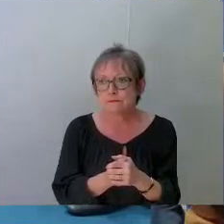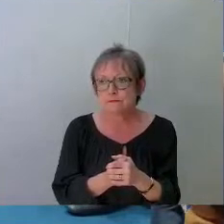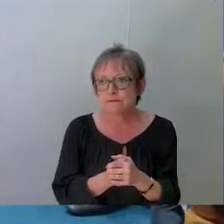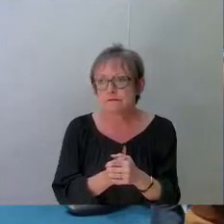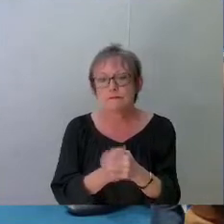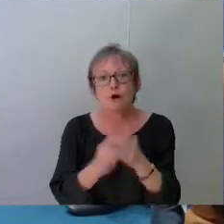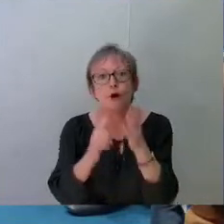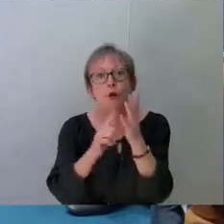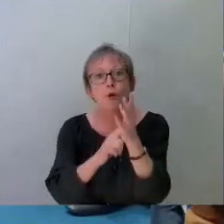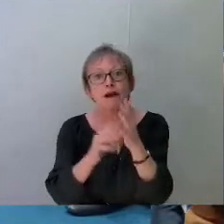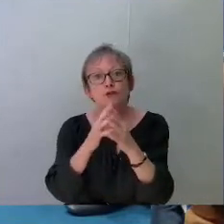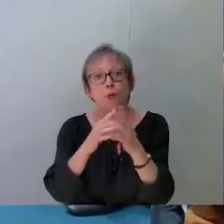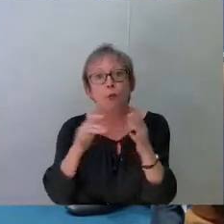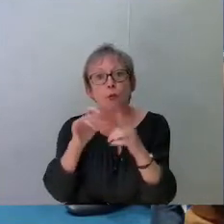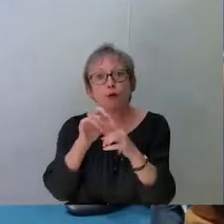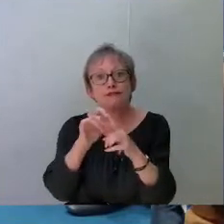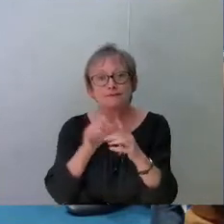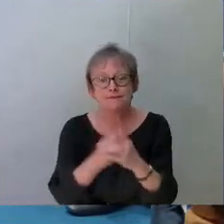Lucas Wood.